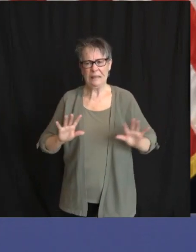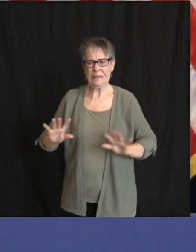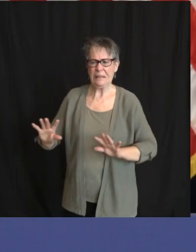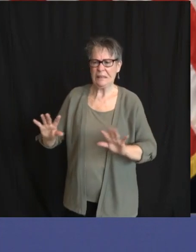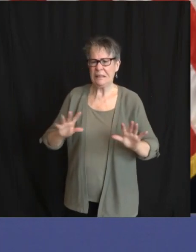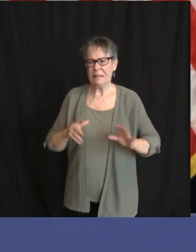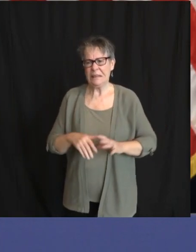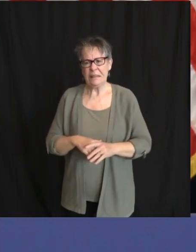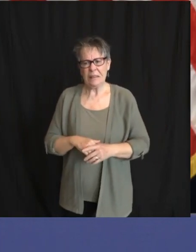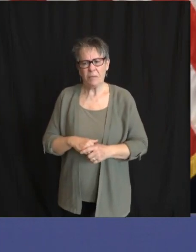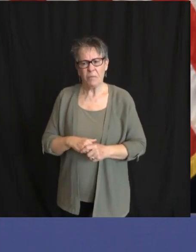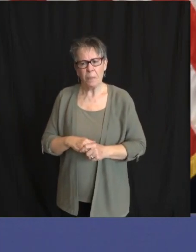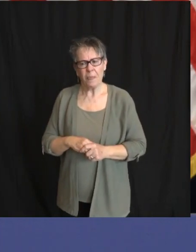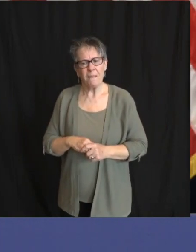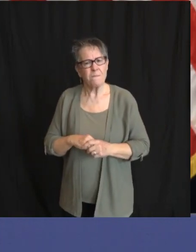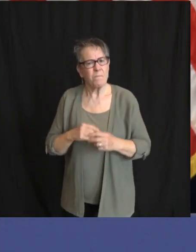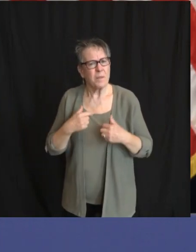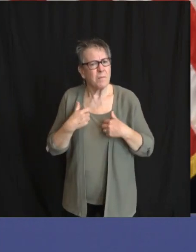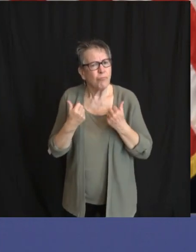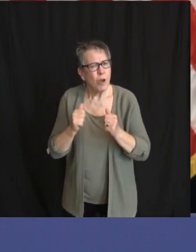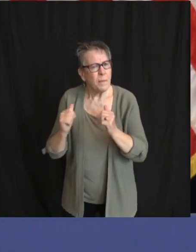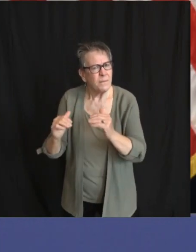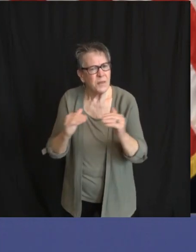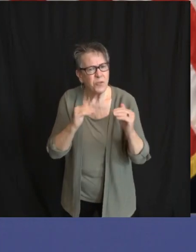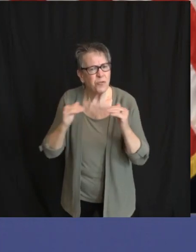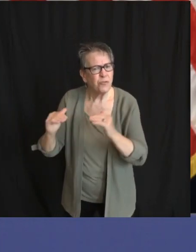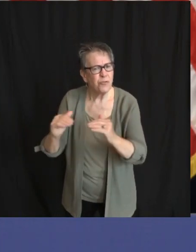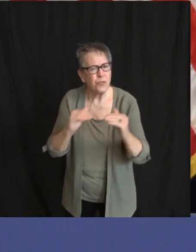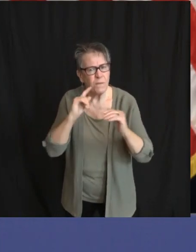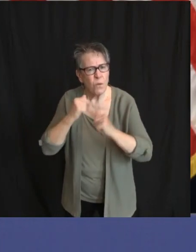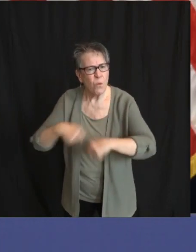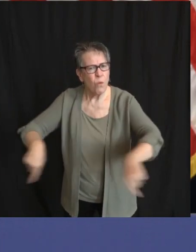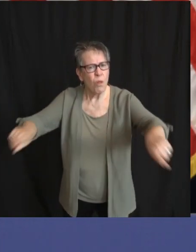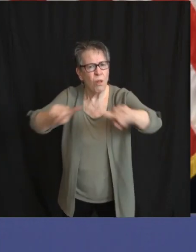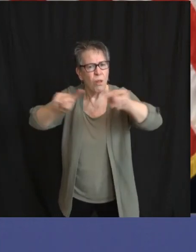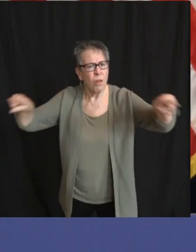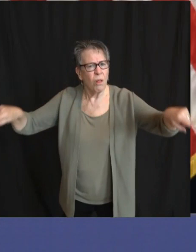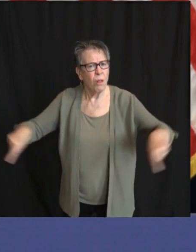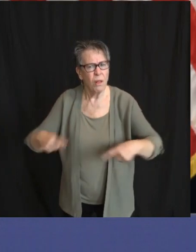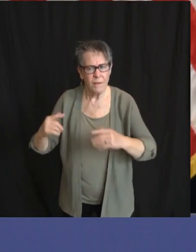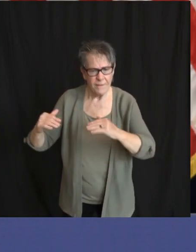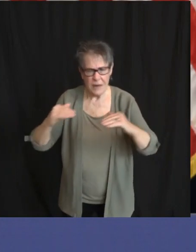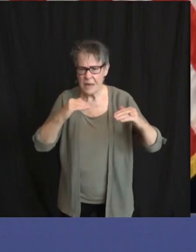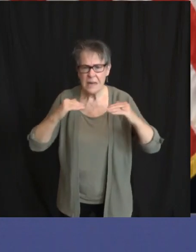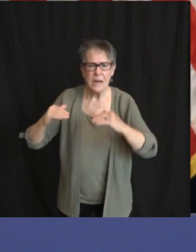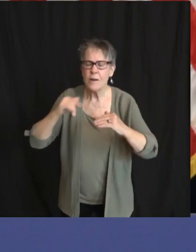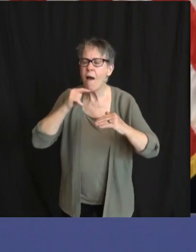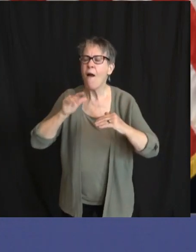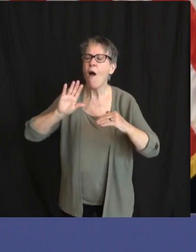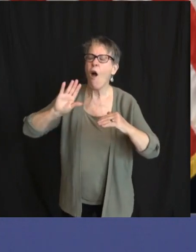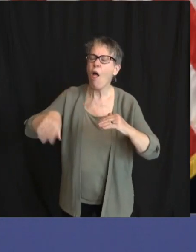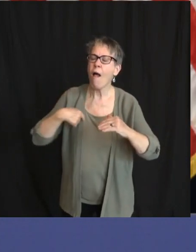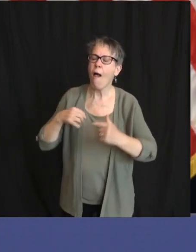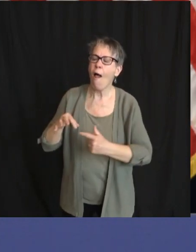us to be reasonable, and we think they are allowing us. But I will say this, we will be